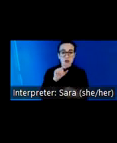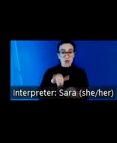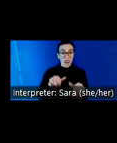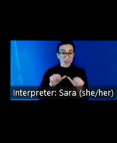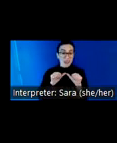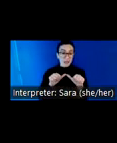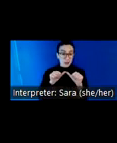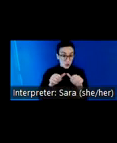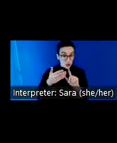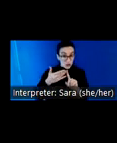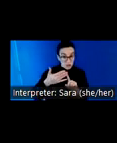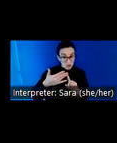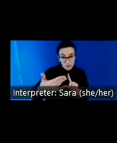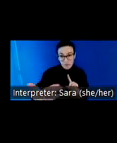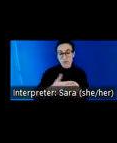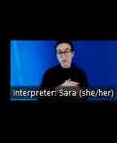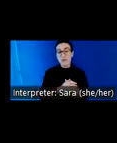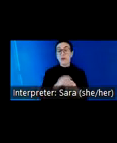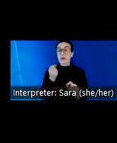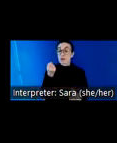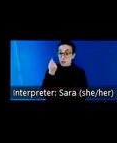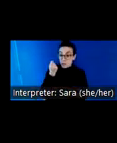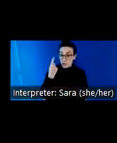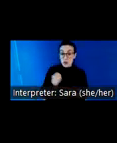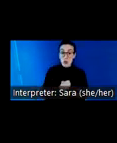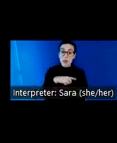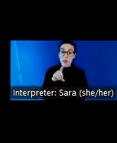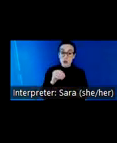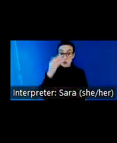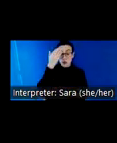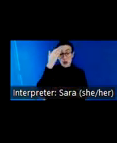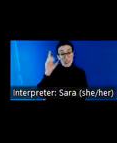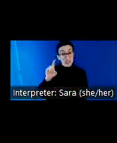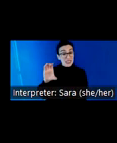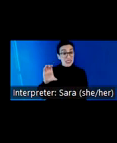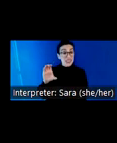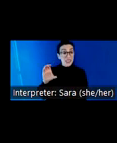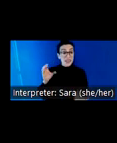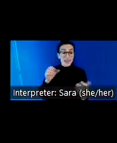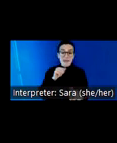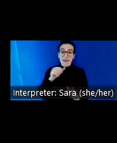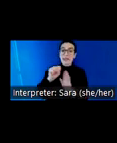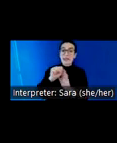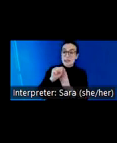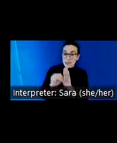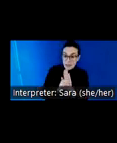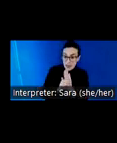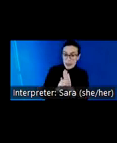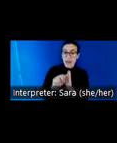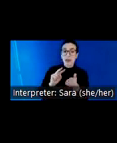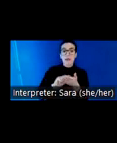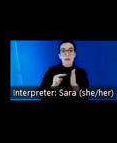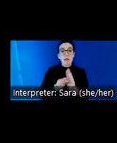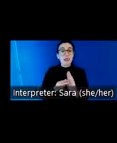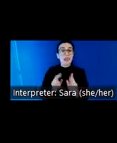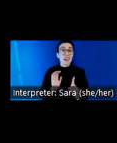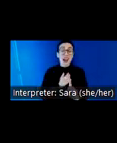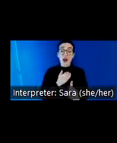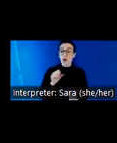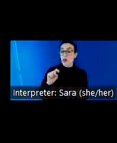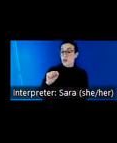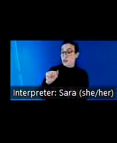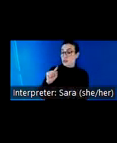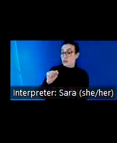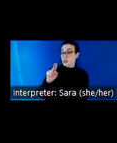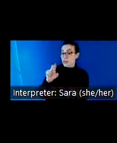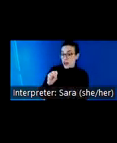However, we do know that DC's lack of statehood makes our status as a safe haven vulnerable. And that